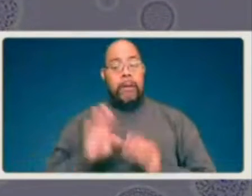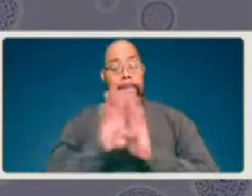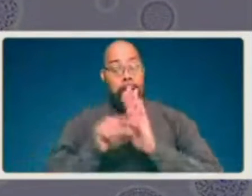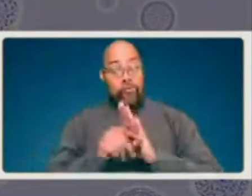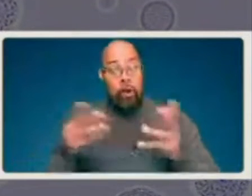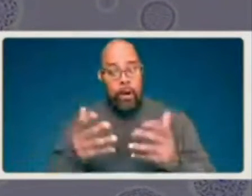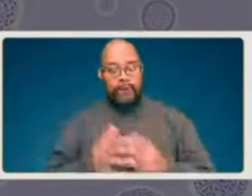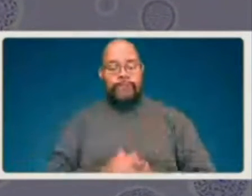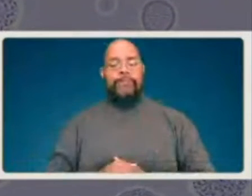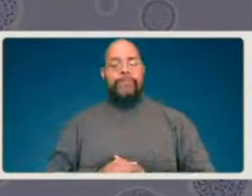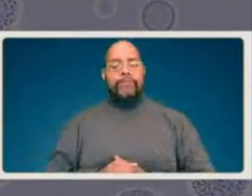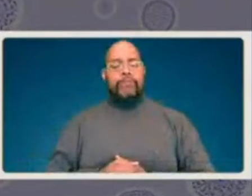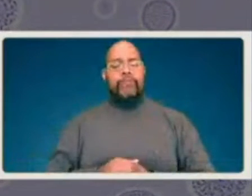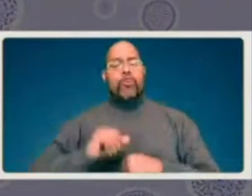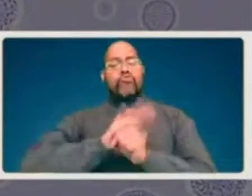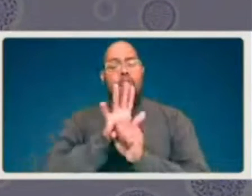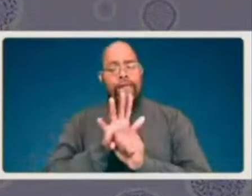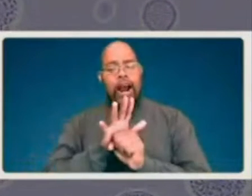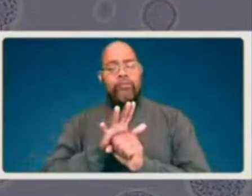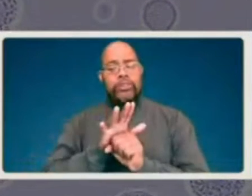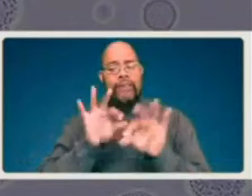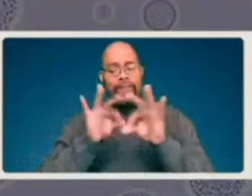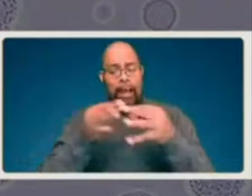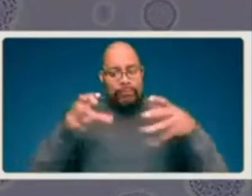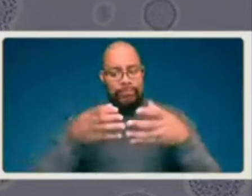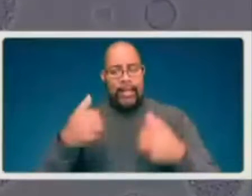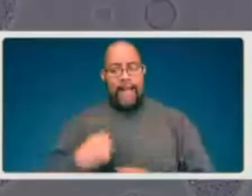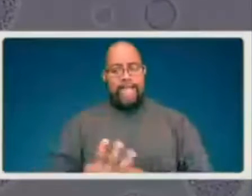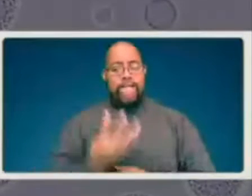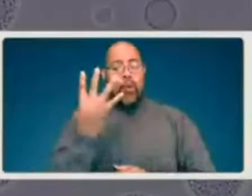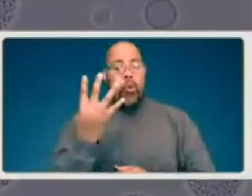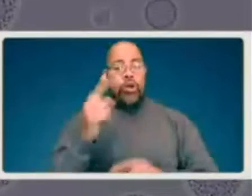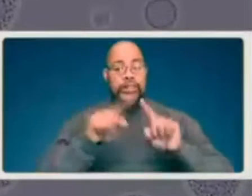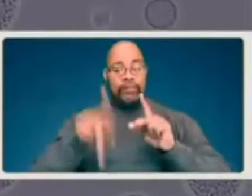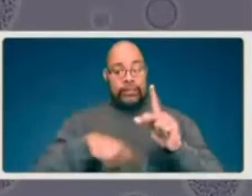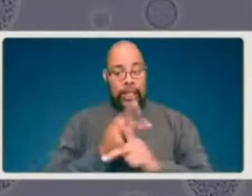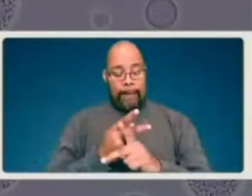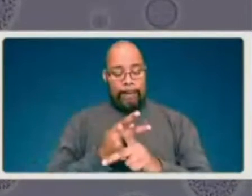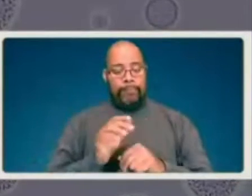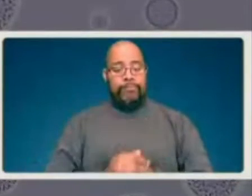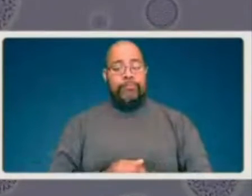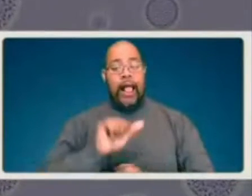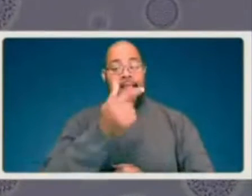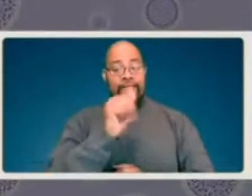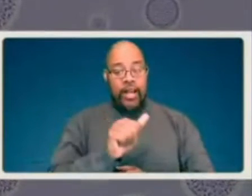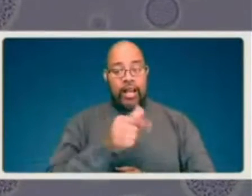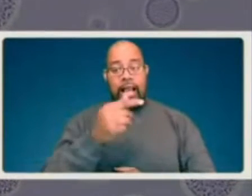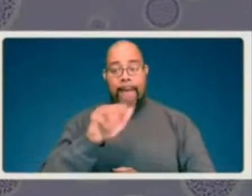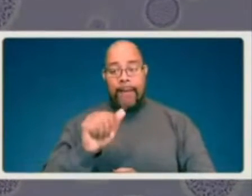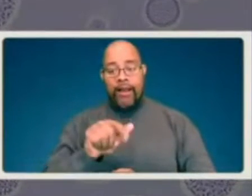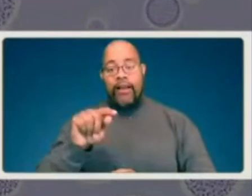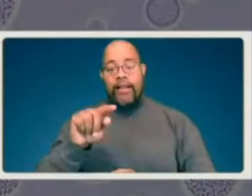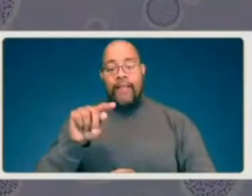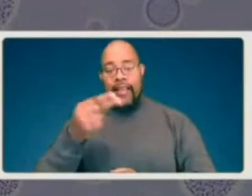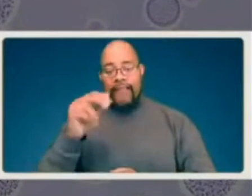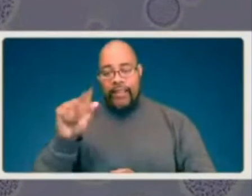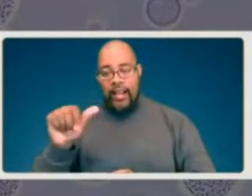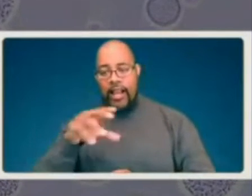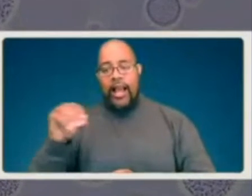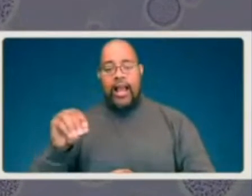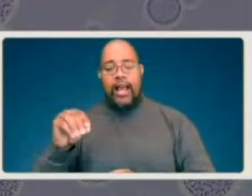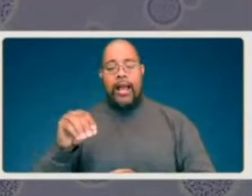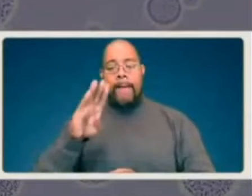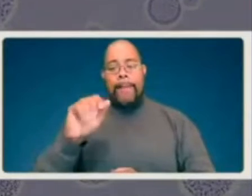Background: the coronavirus family consists of 4 groups: alpha, gamma, delta, and beta.